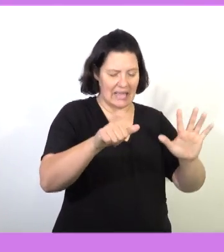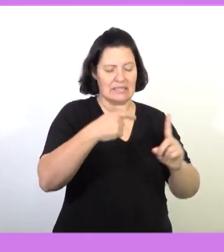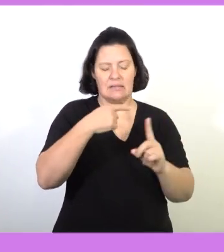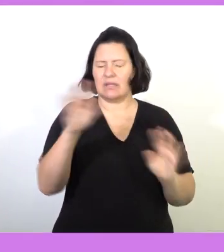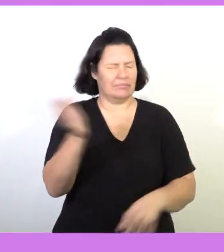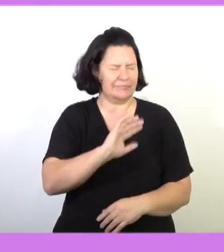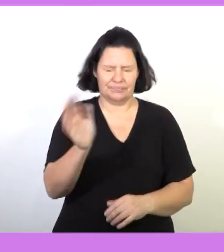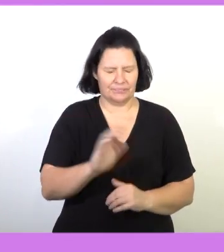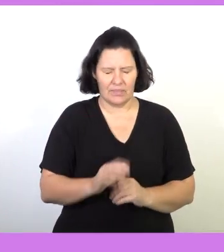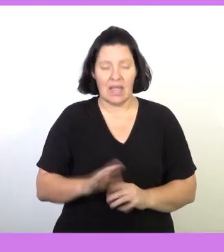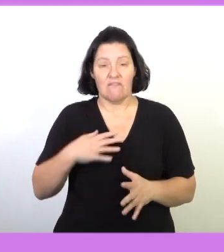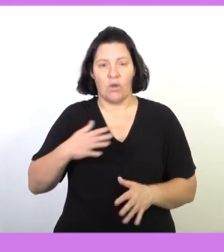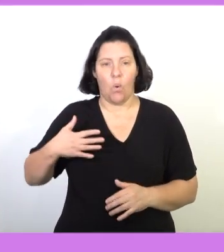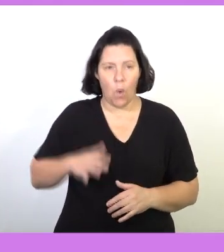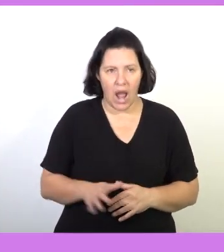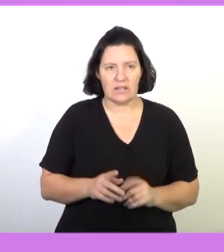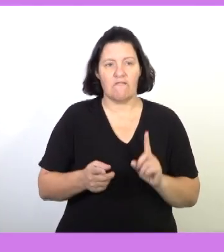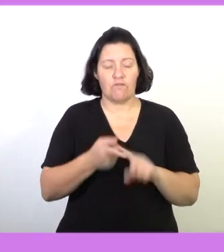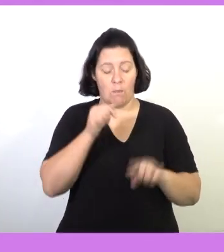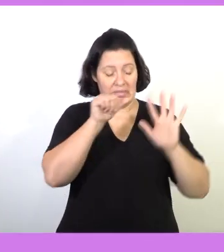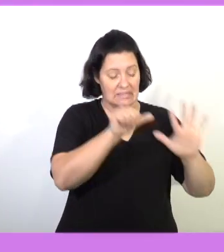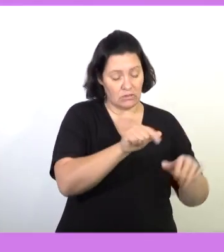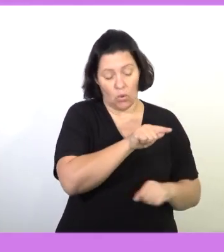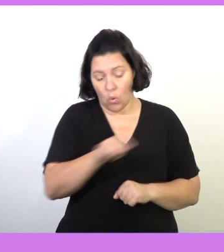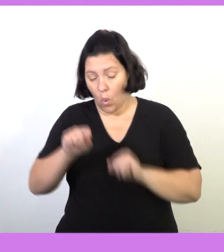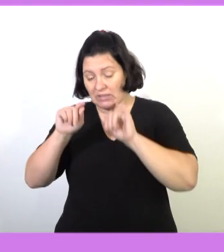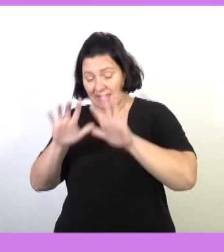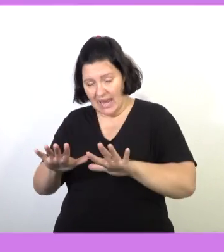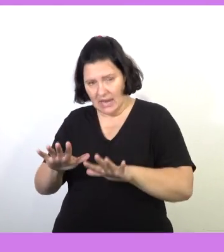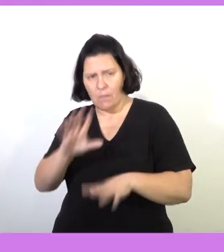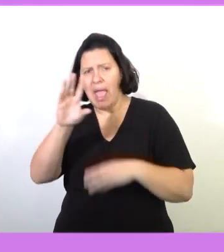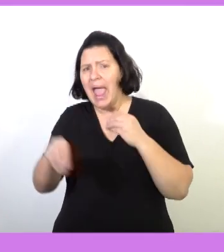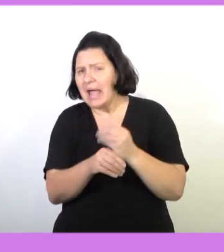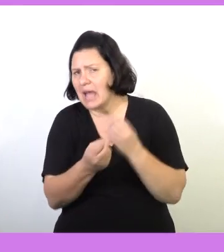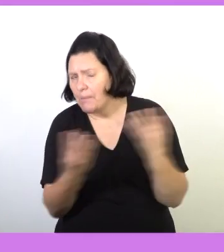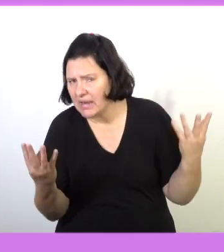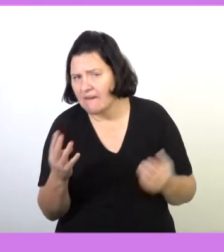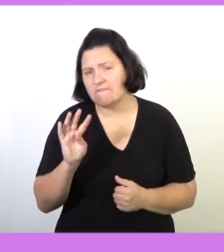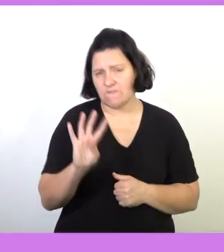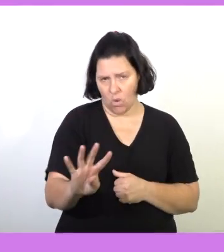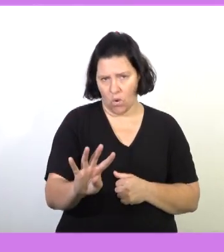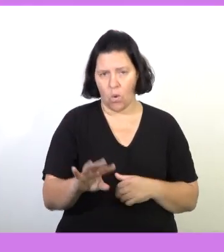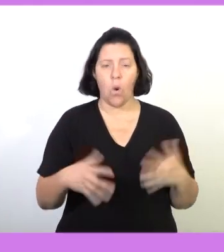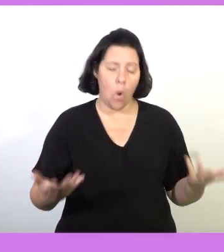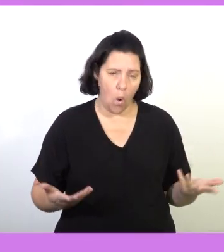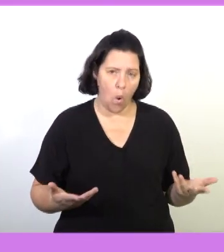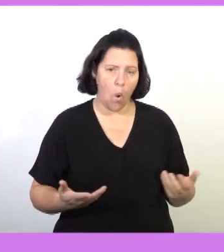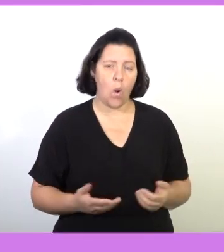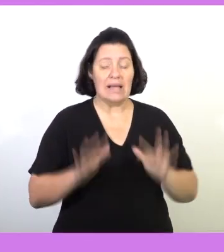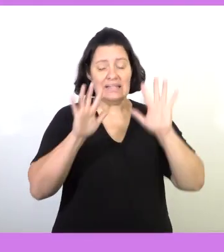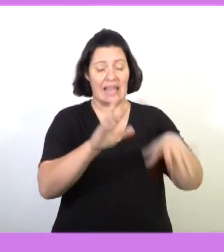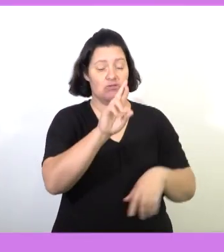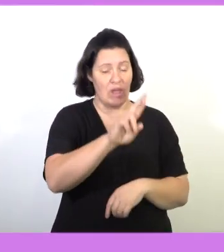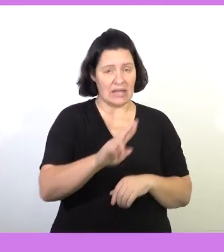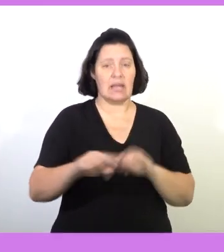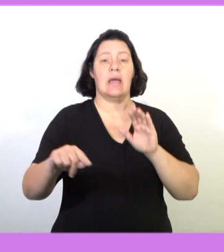6 plus 10, if we want to move from 6 to 10, we then have to add 4. Or even if we say 10 Rand